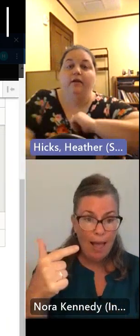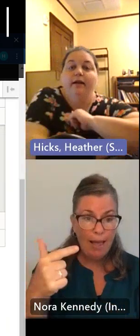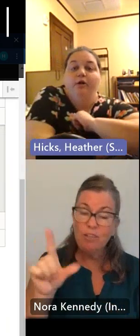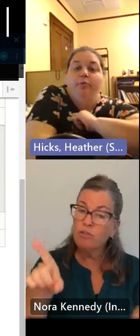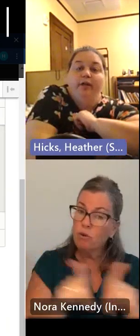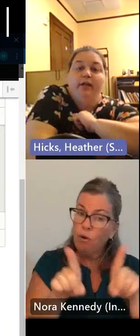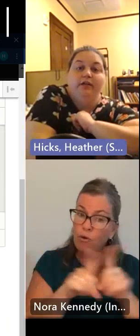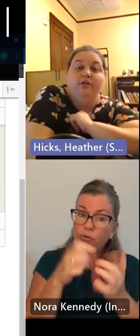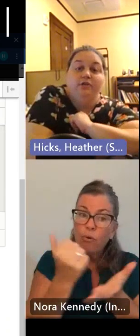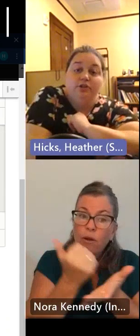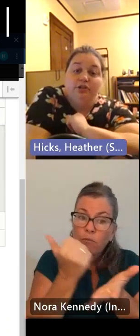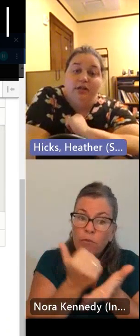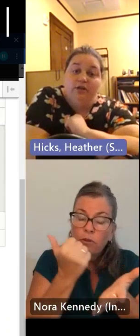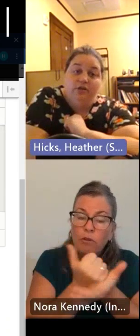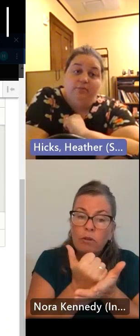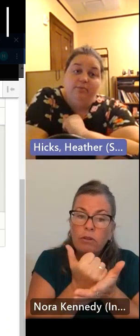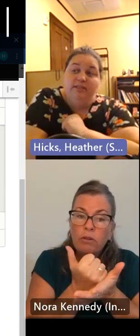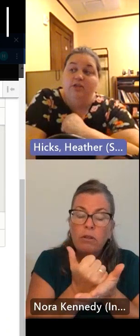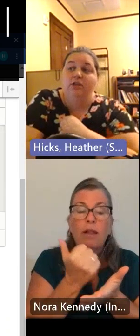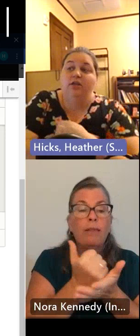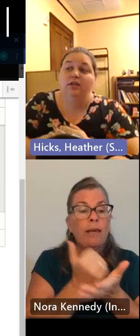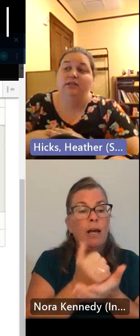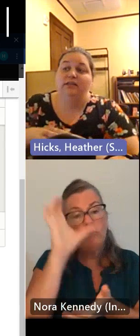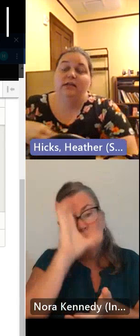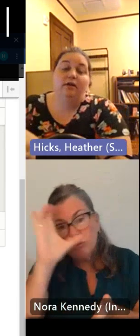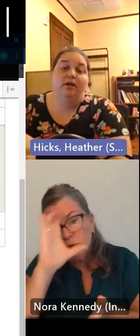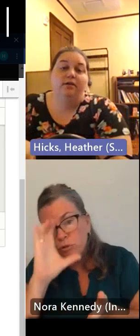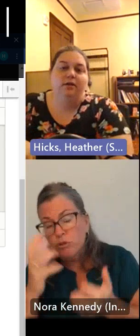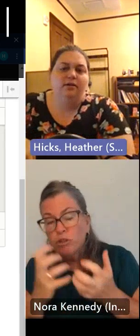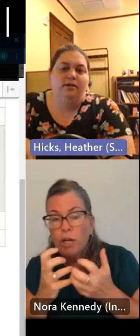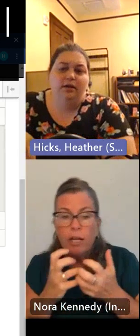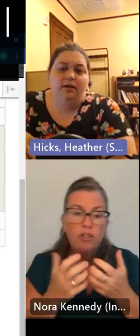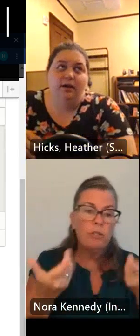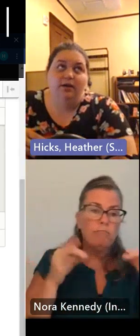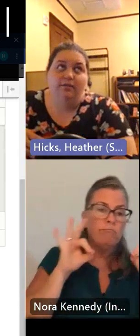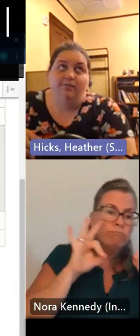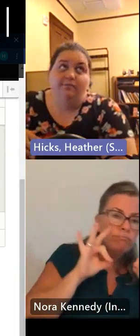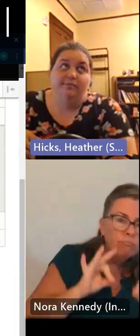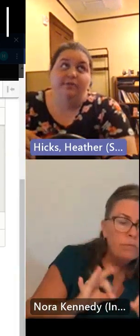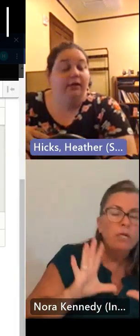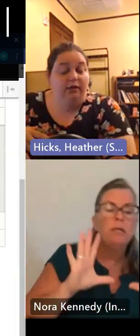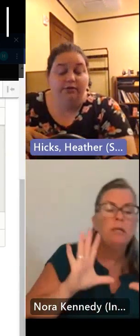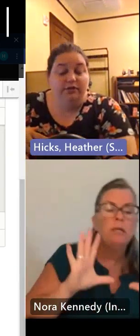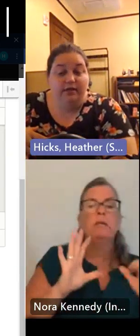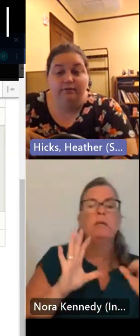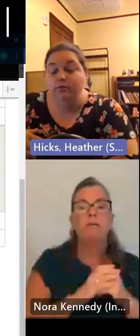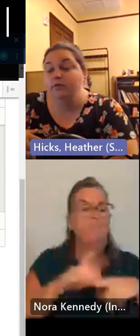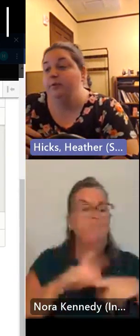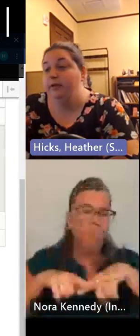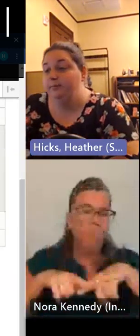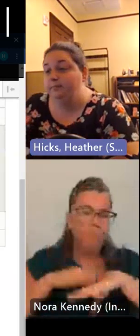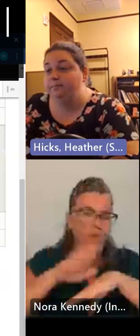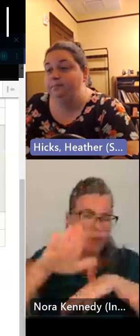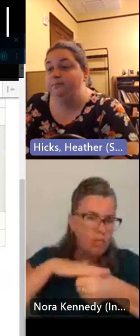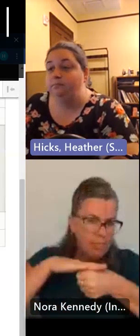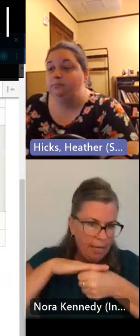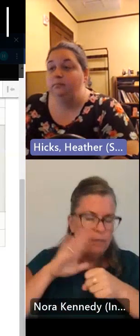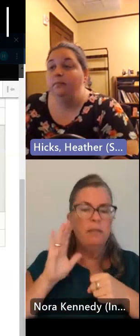helpful. They are going to help with search engine optimization, etc. Depending on your site, of course,